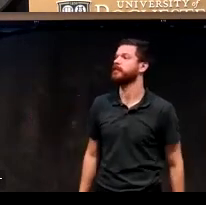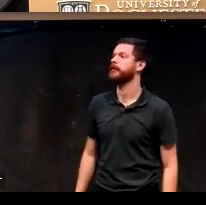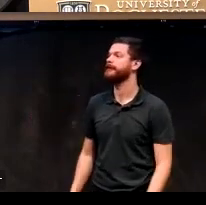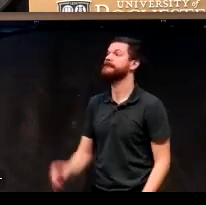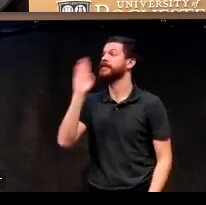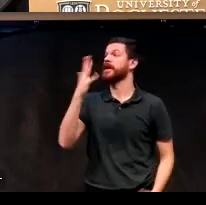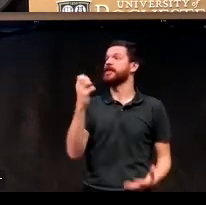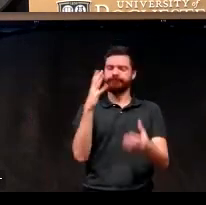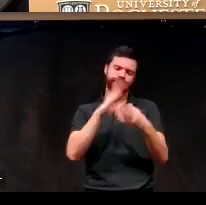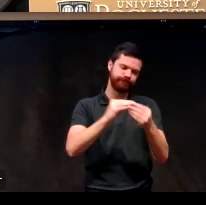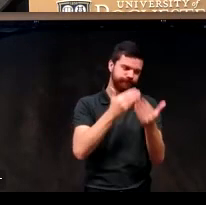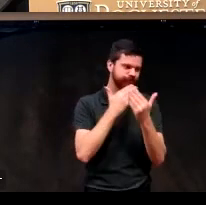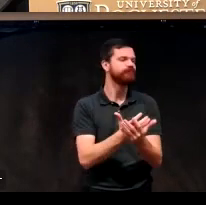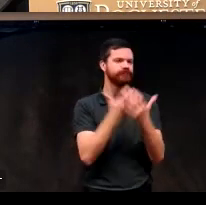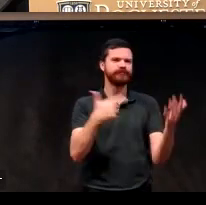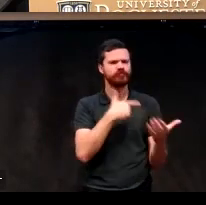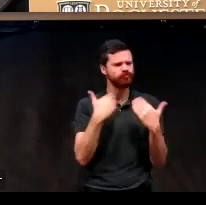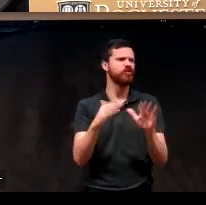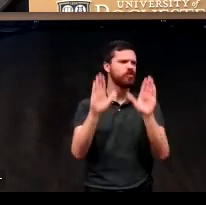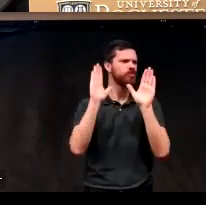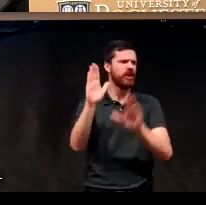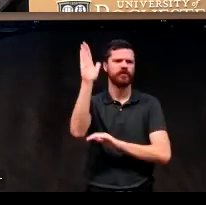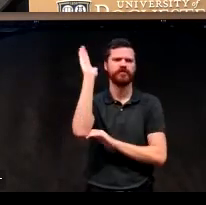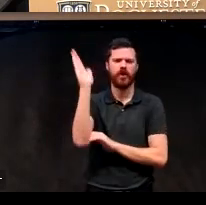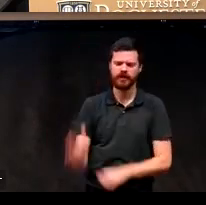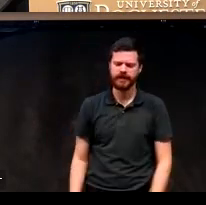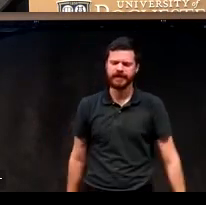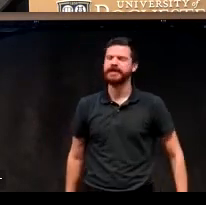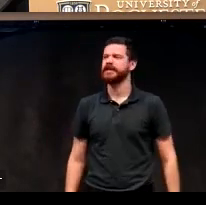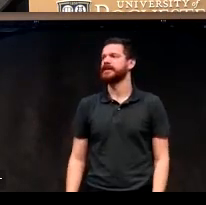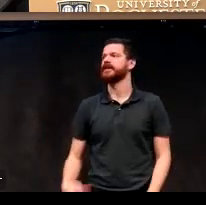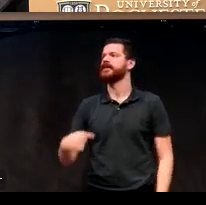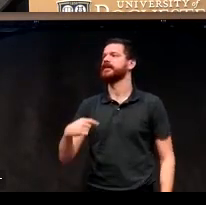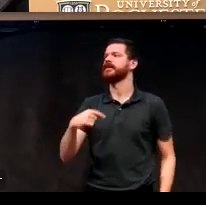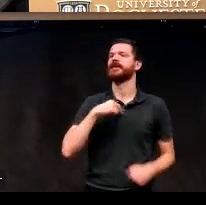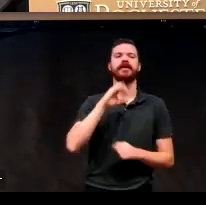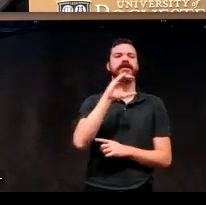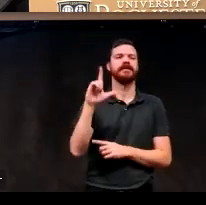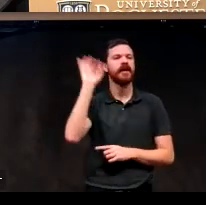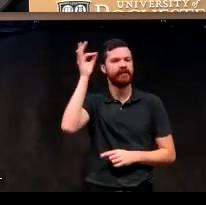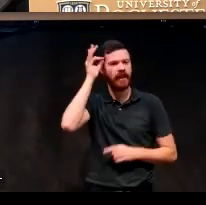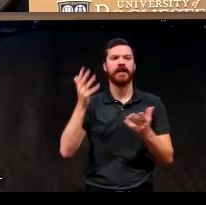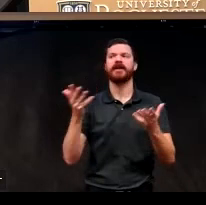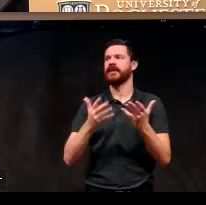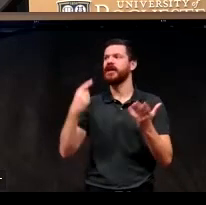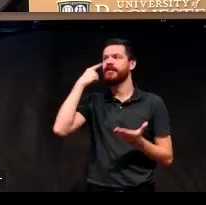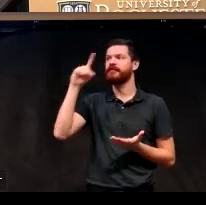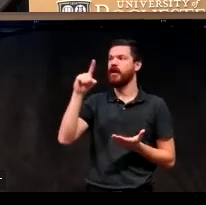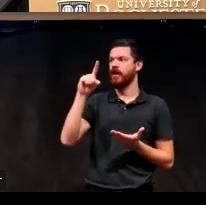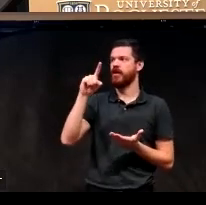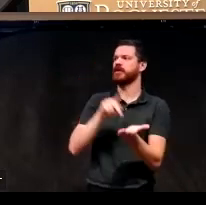I just want to say thank you so much. This was a wonderful talk. I am the CL fellow here for